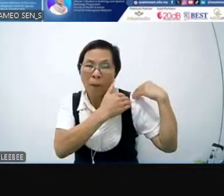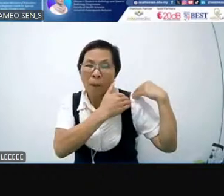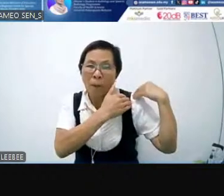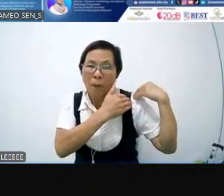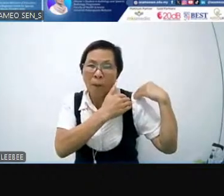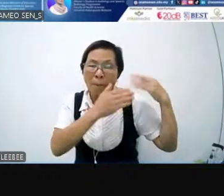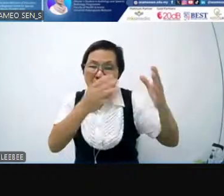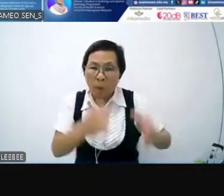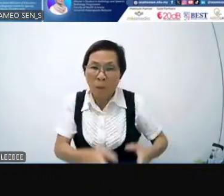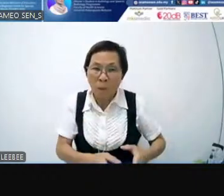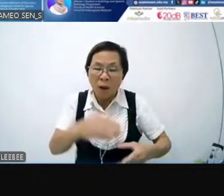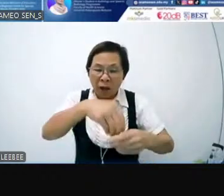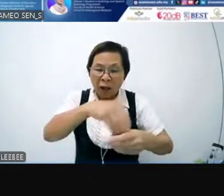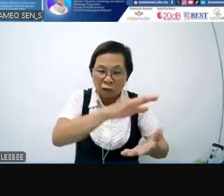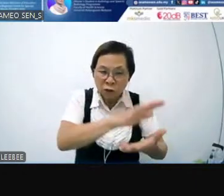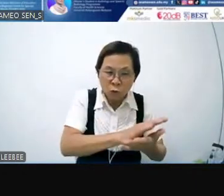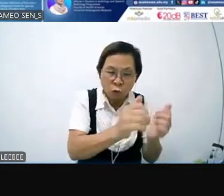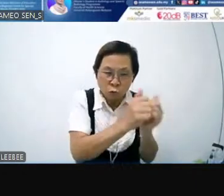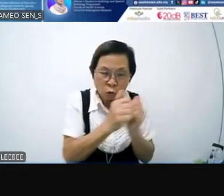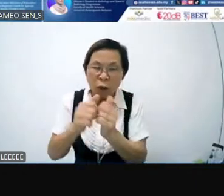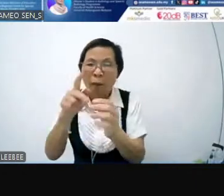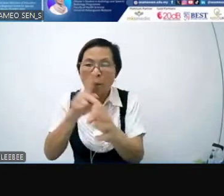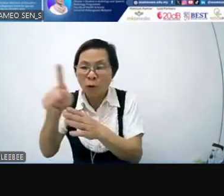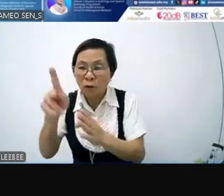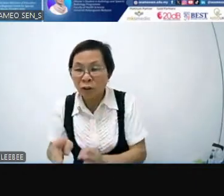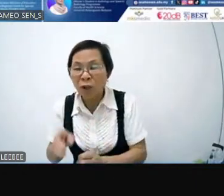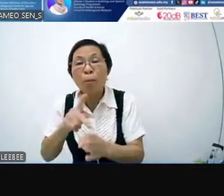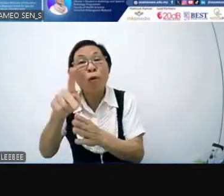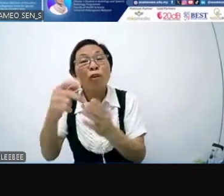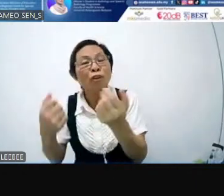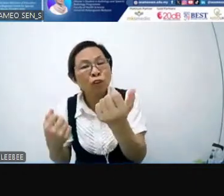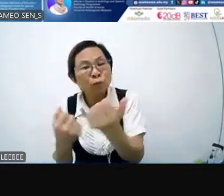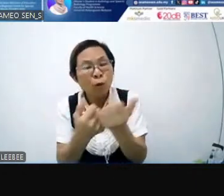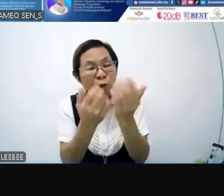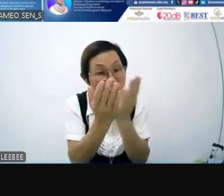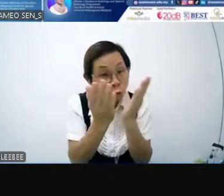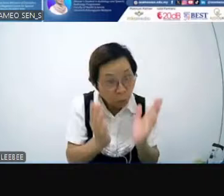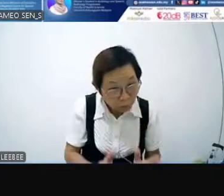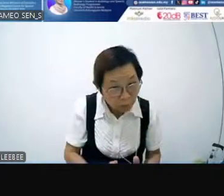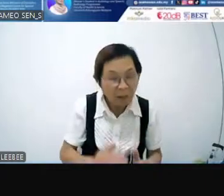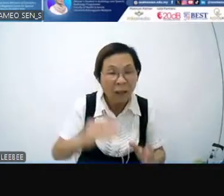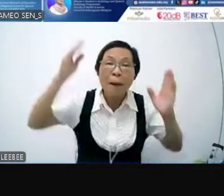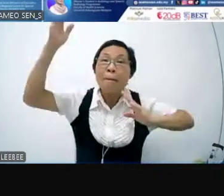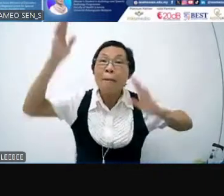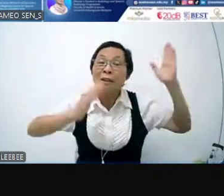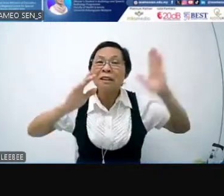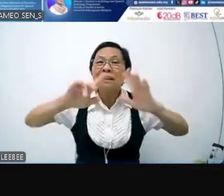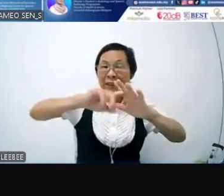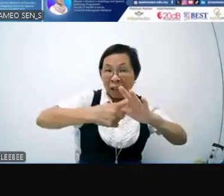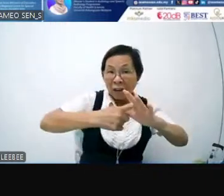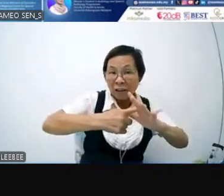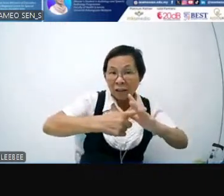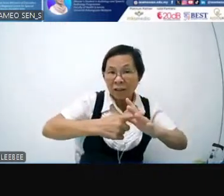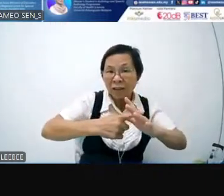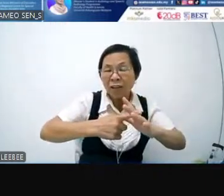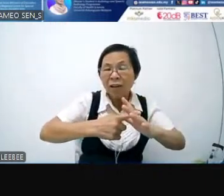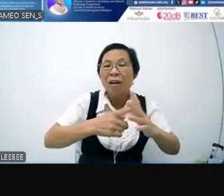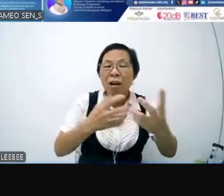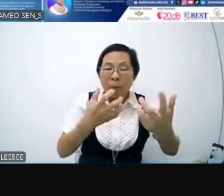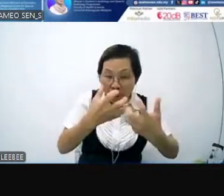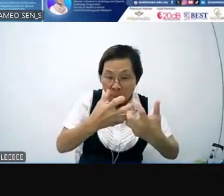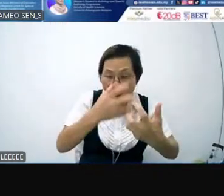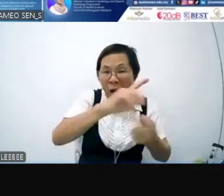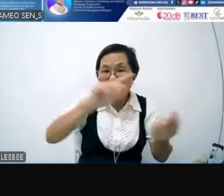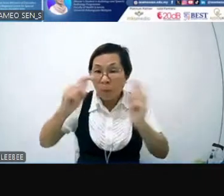work alongside other professionals to support these students. In Malaysia, the implementation of accommodations and